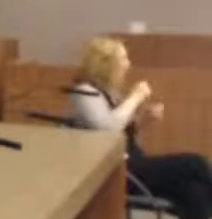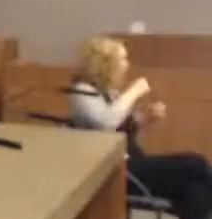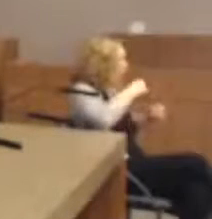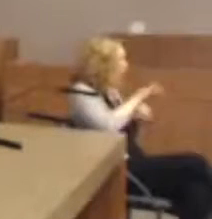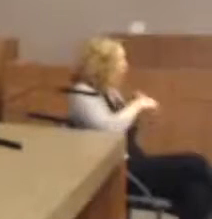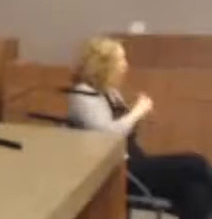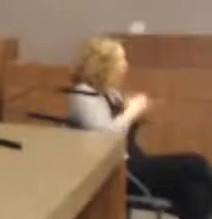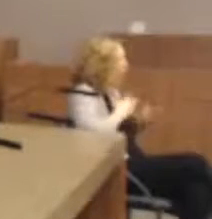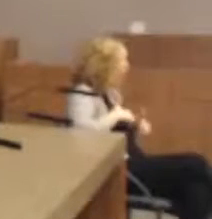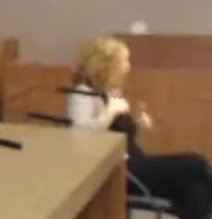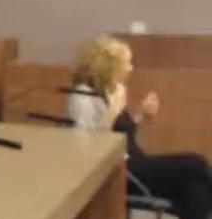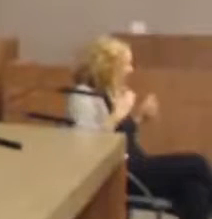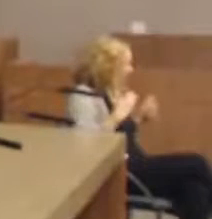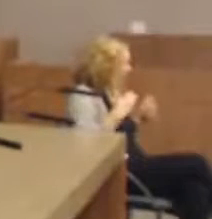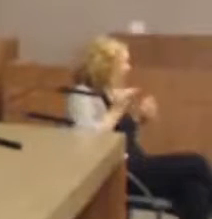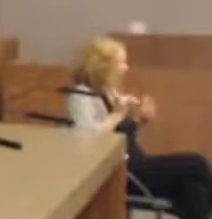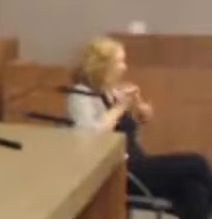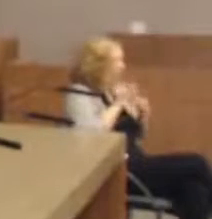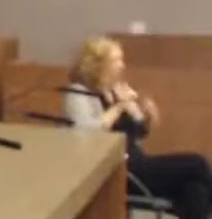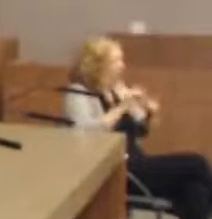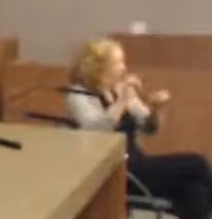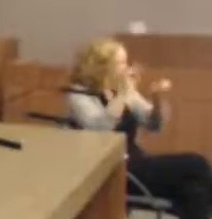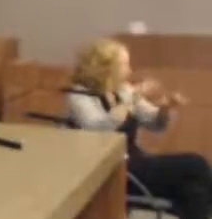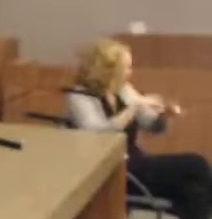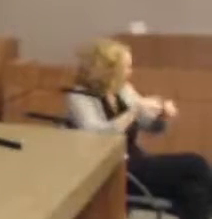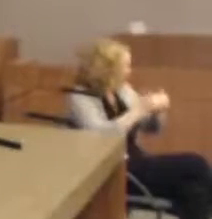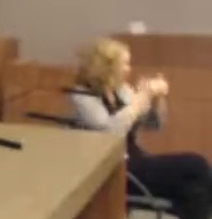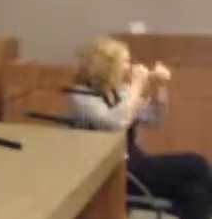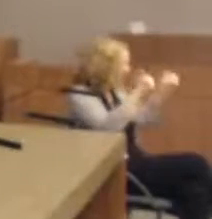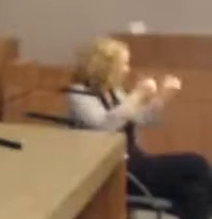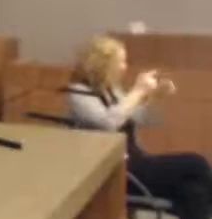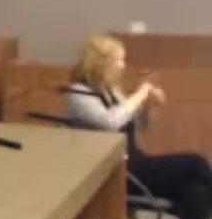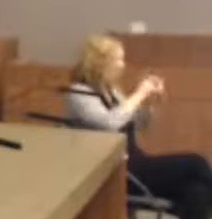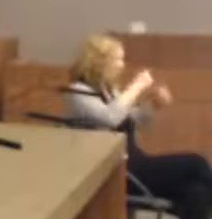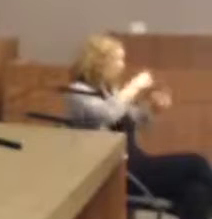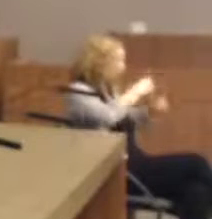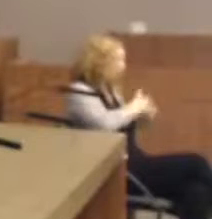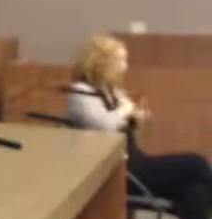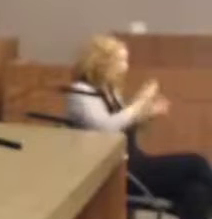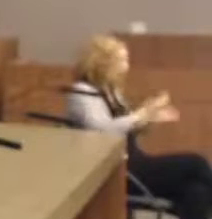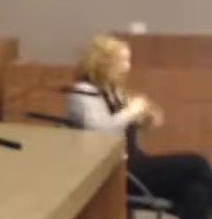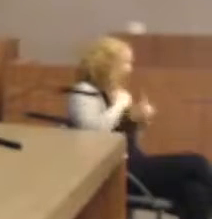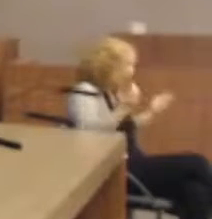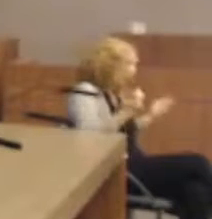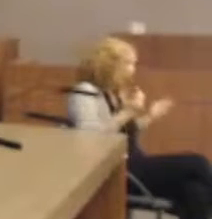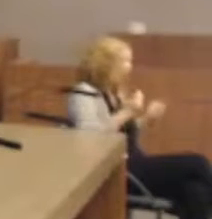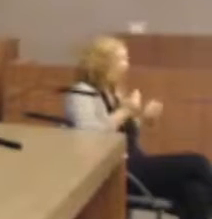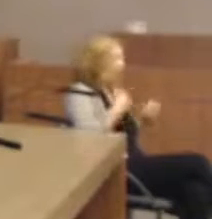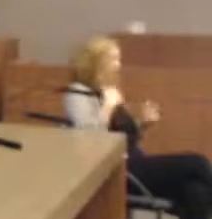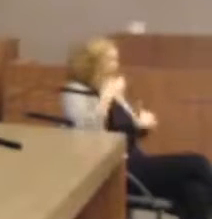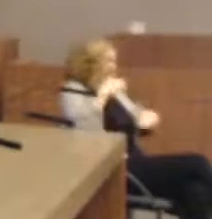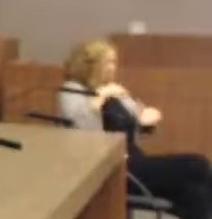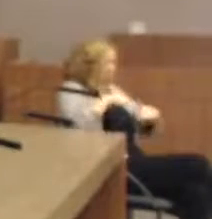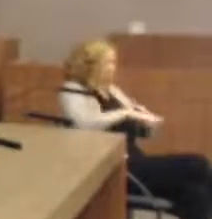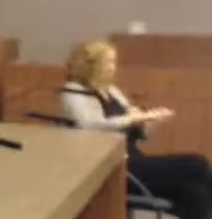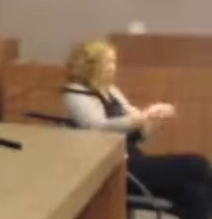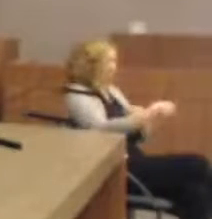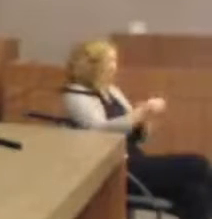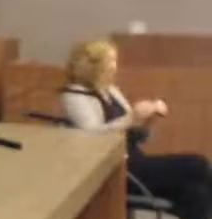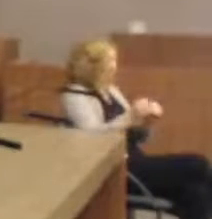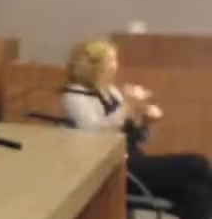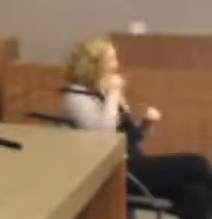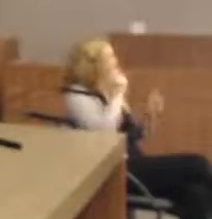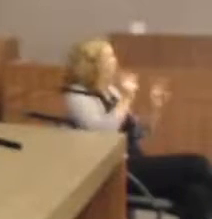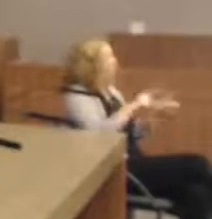all of this anger that's really about this over here, right? So I walk into the office and someone doesn't say hello to